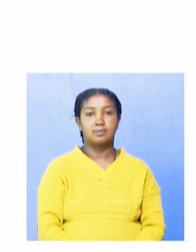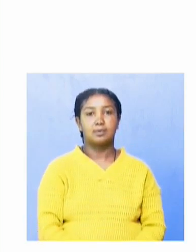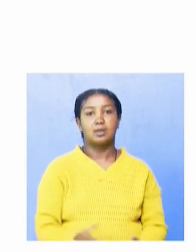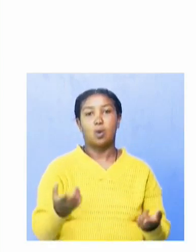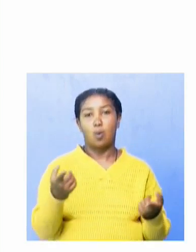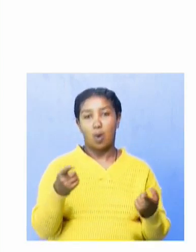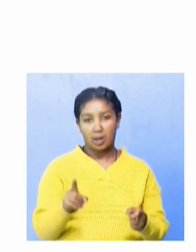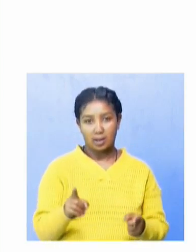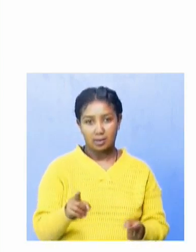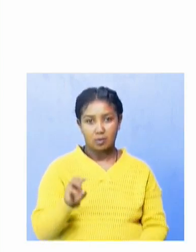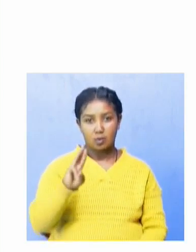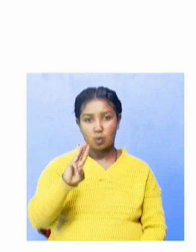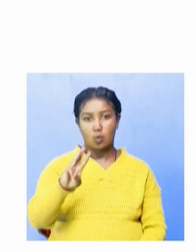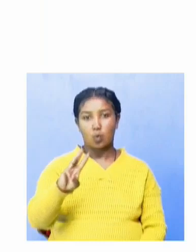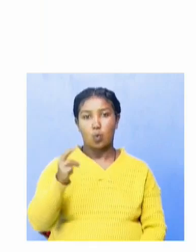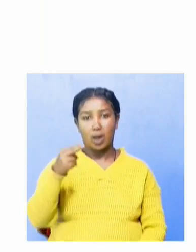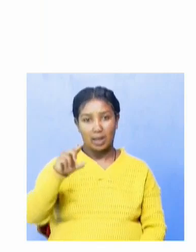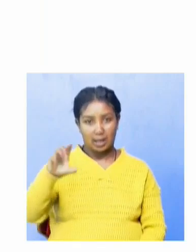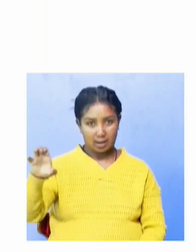while